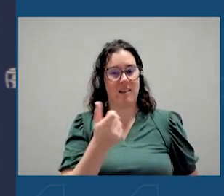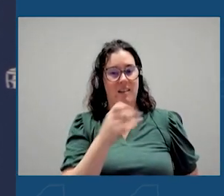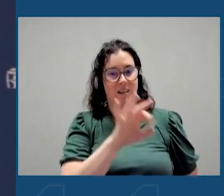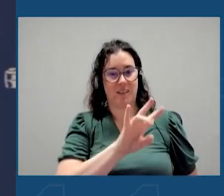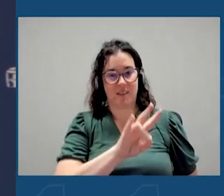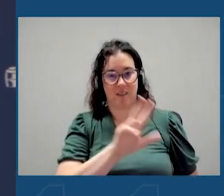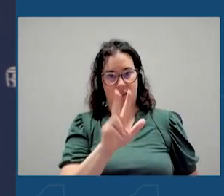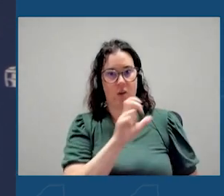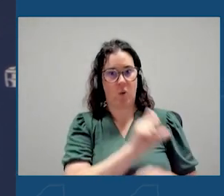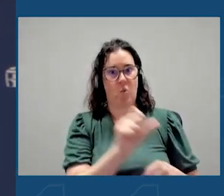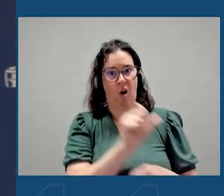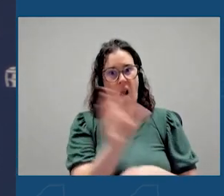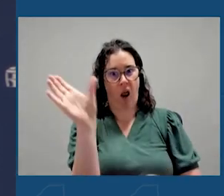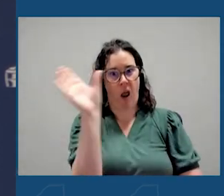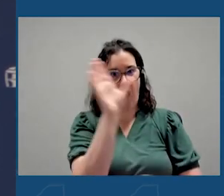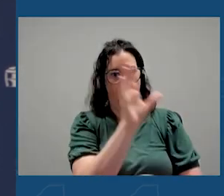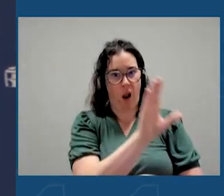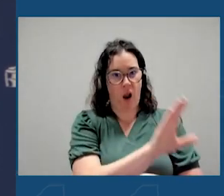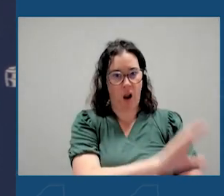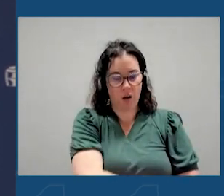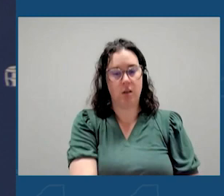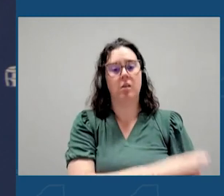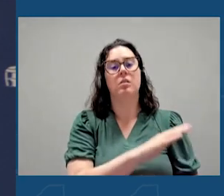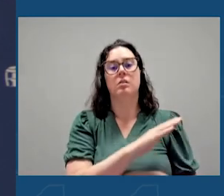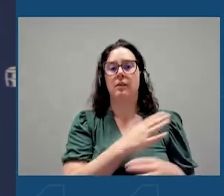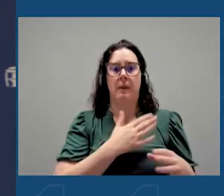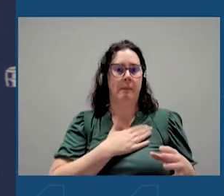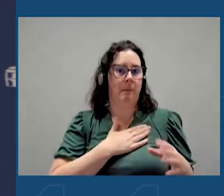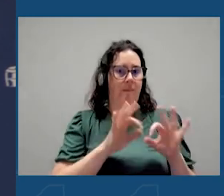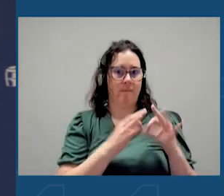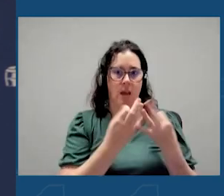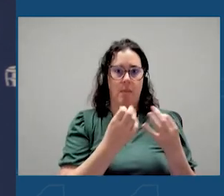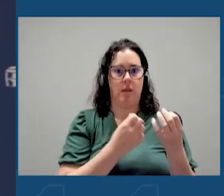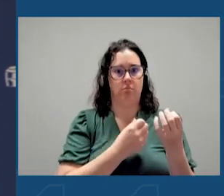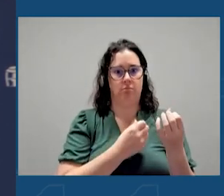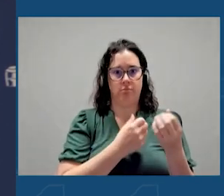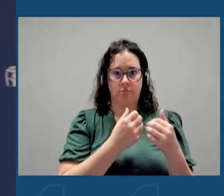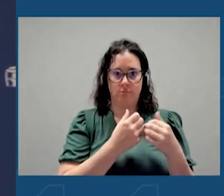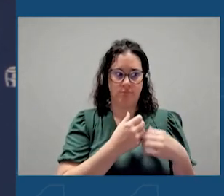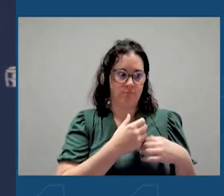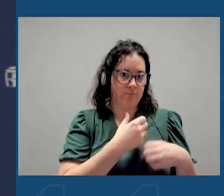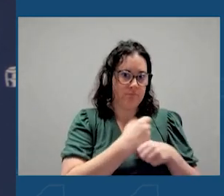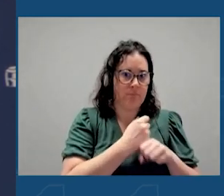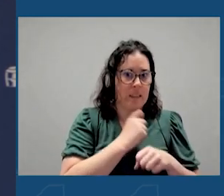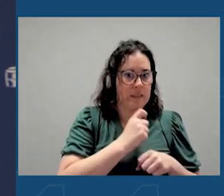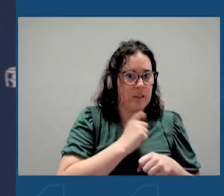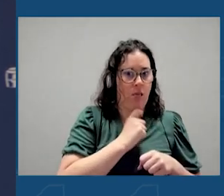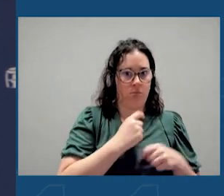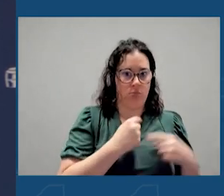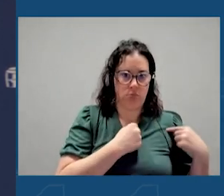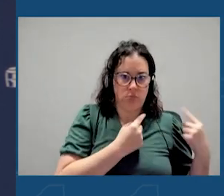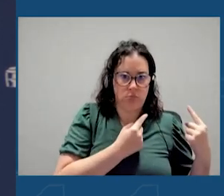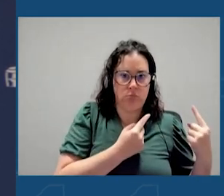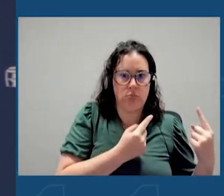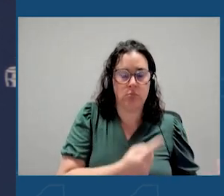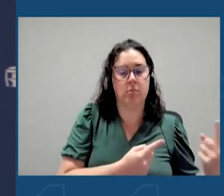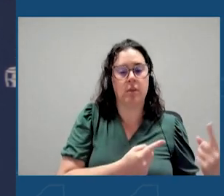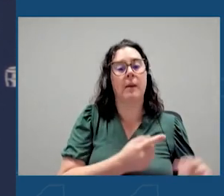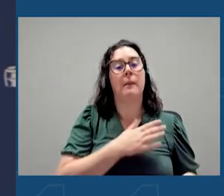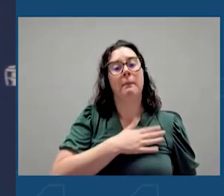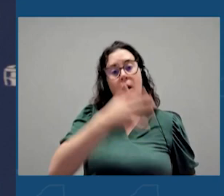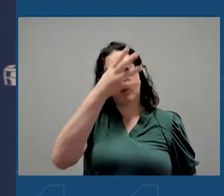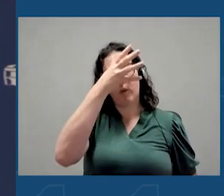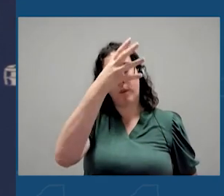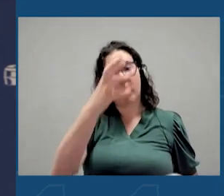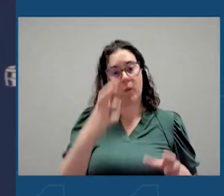there. My dad worked there. We all built steel. It's in my veins, that steel. For Grandpa's retirement gift, we